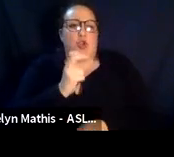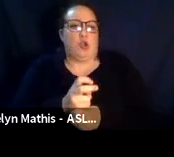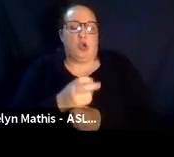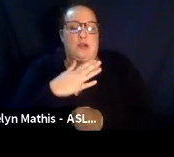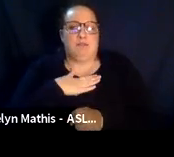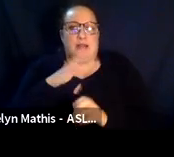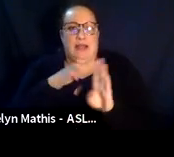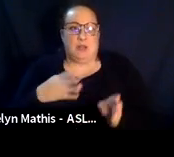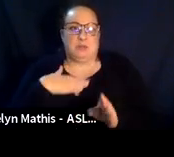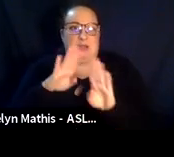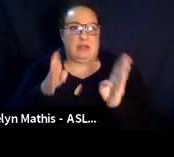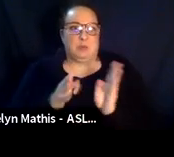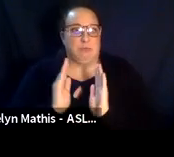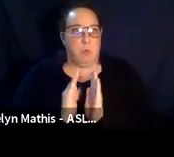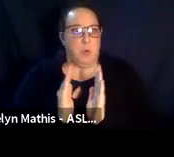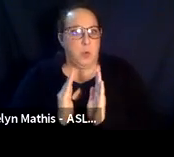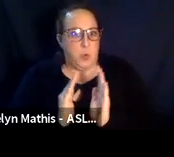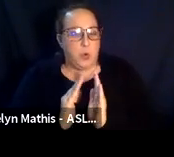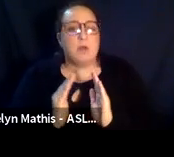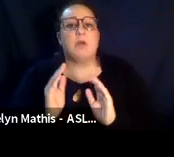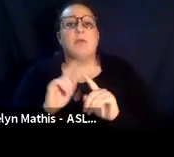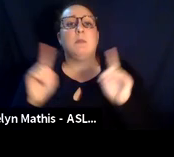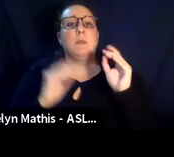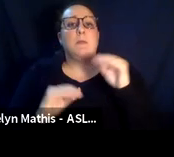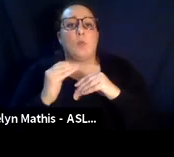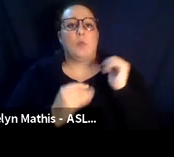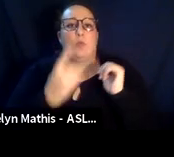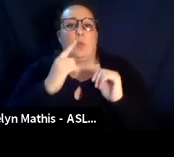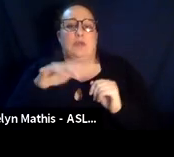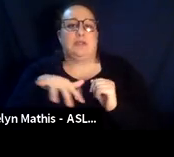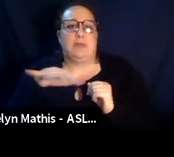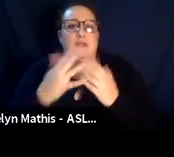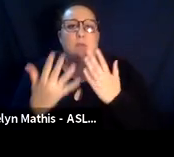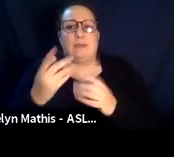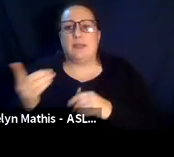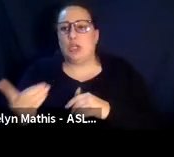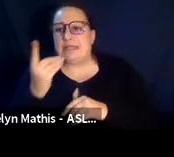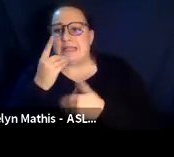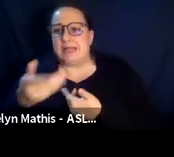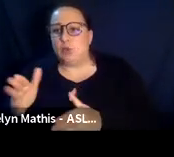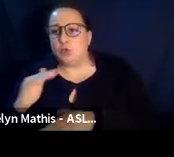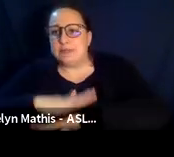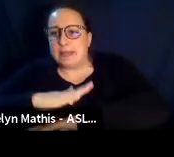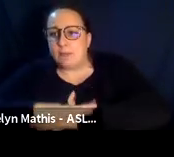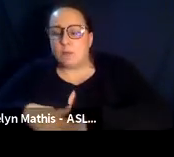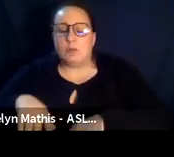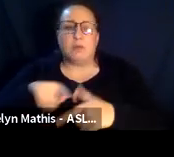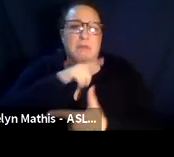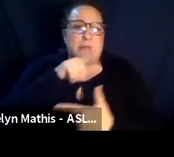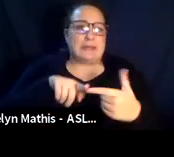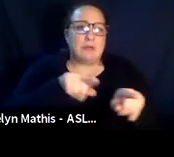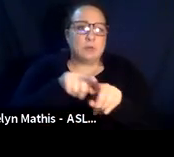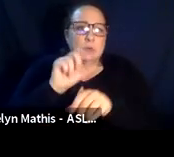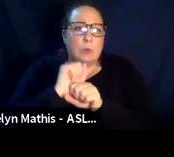tiny house, but if to have more than one space to work, so maybe they're on a dining room table, but then they could also work